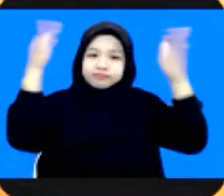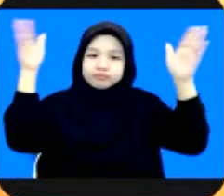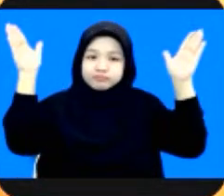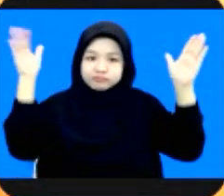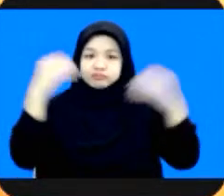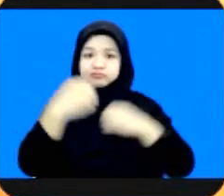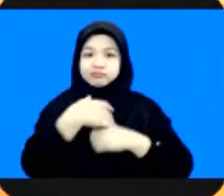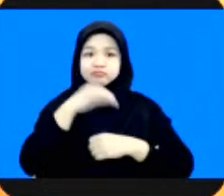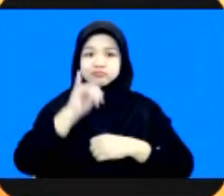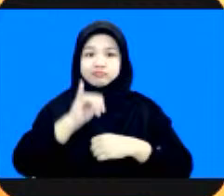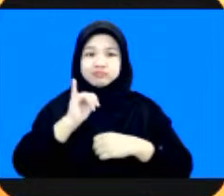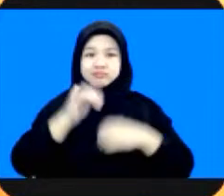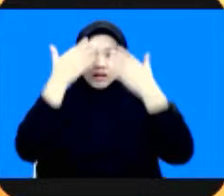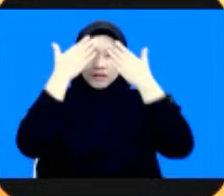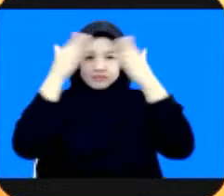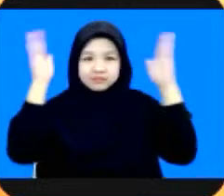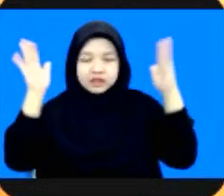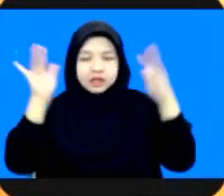simplify our